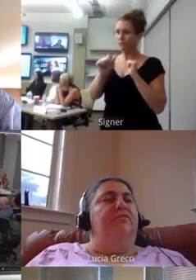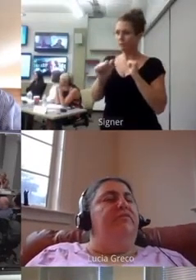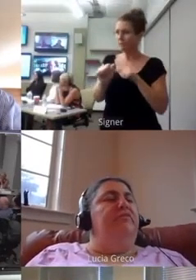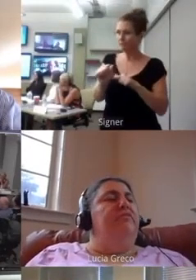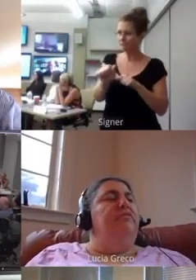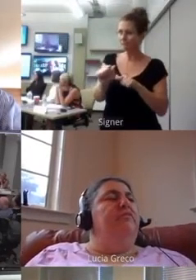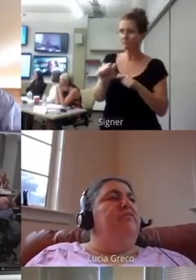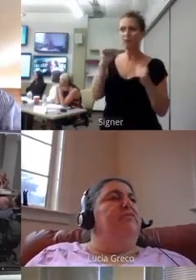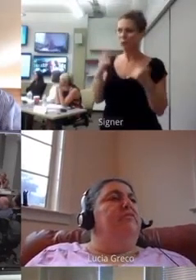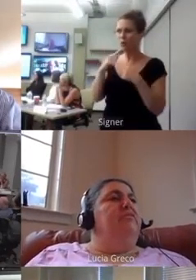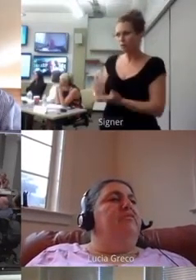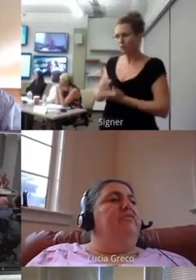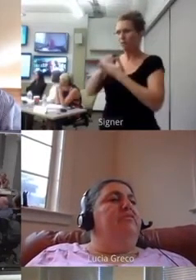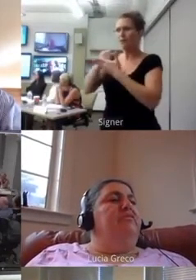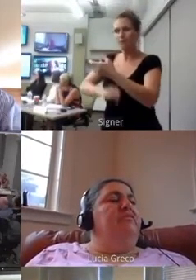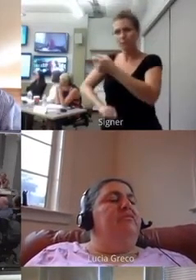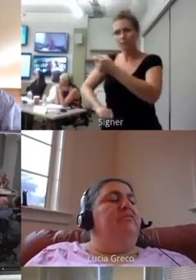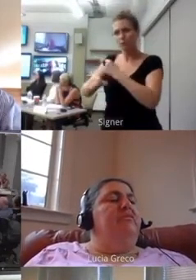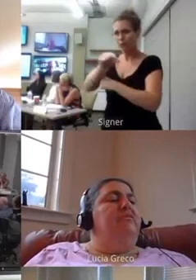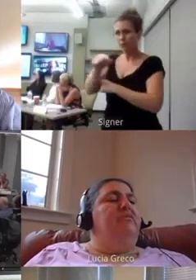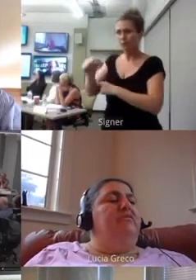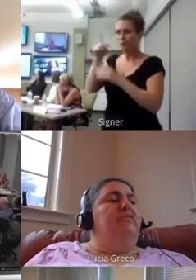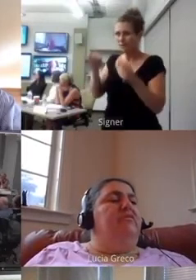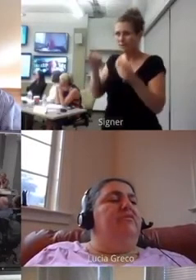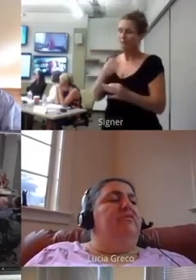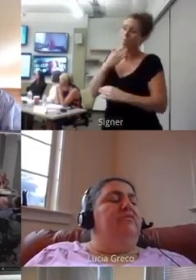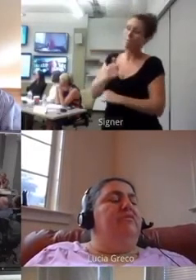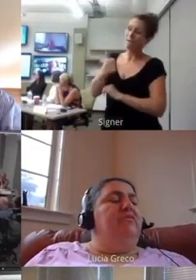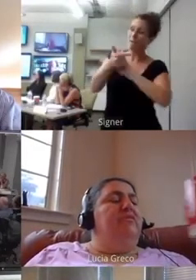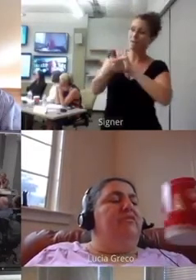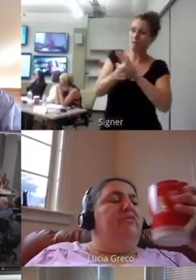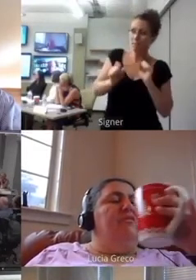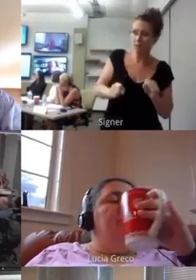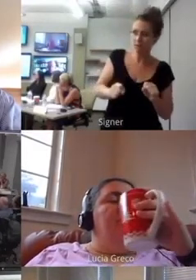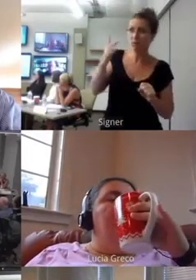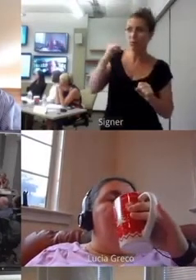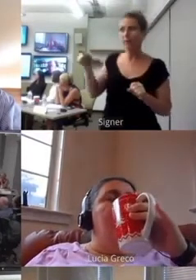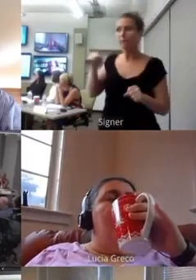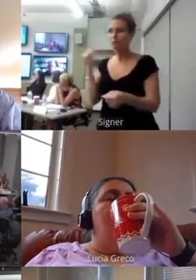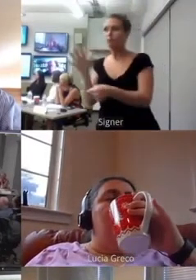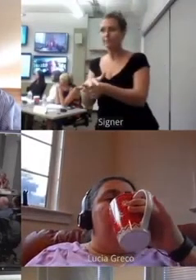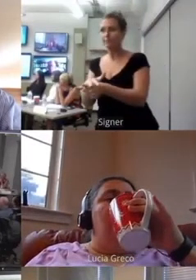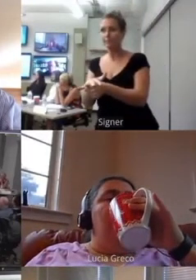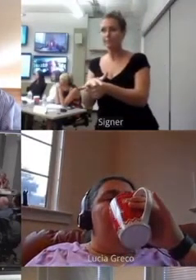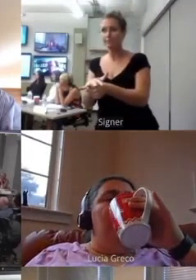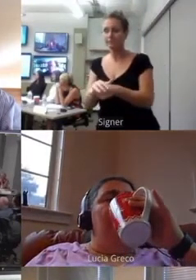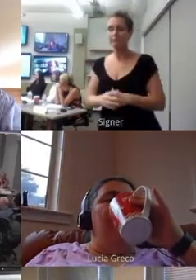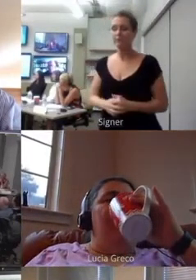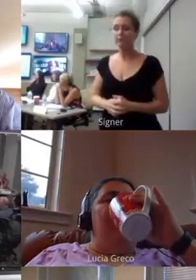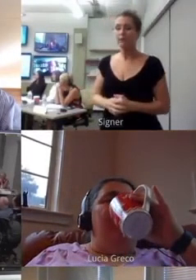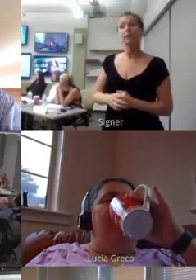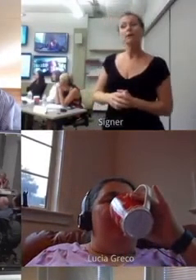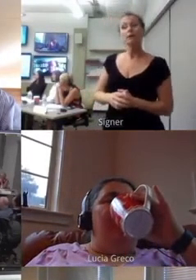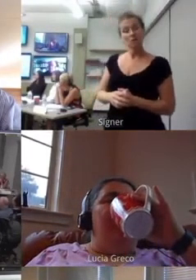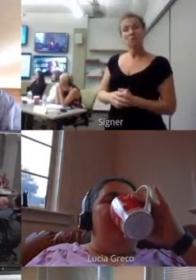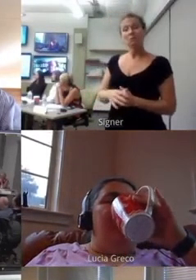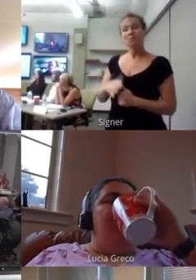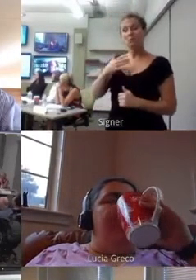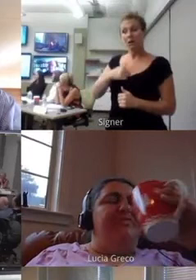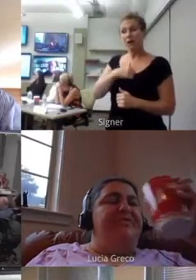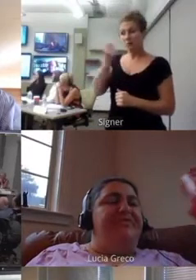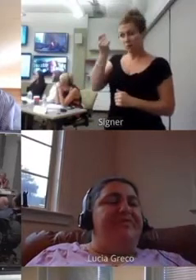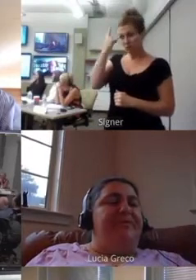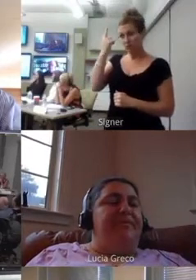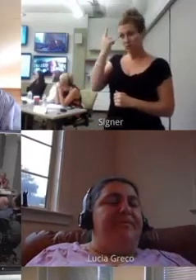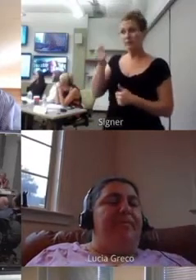in deciding what to put in this legislation that it promised. We've heard that they are aiming to get that bill before Parliament by the end of